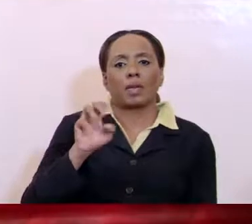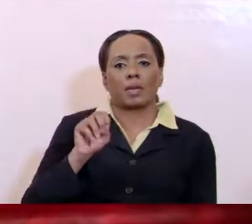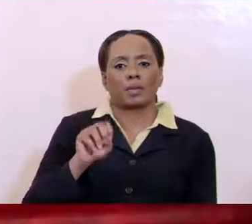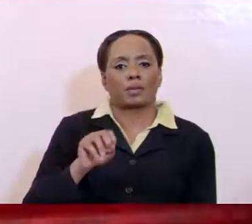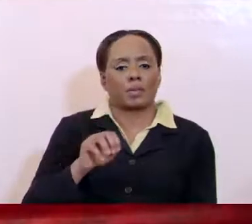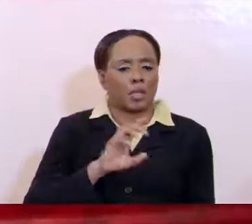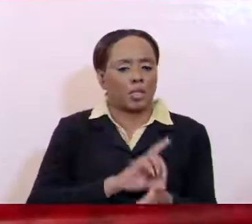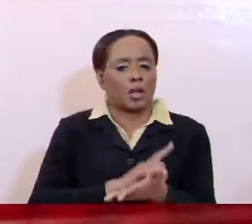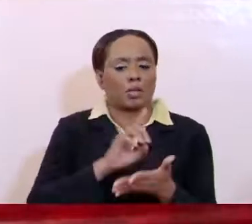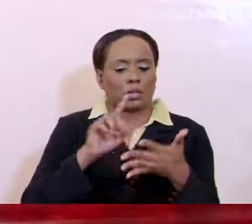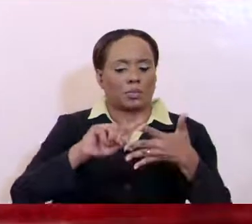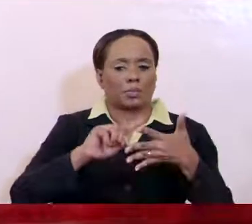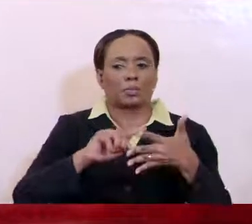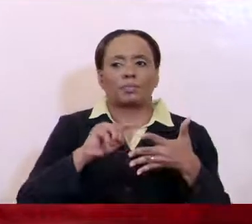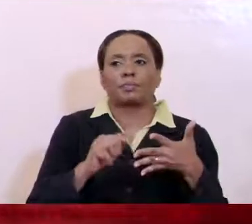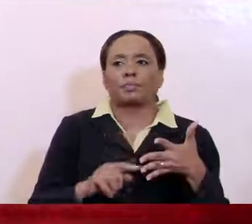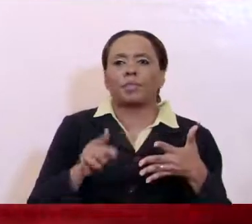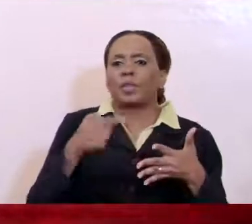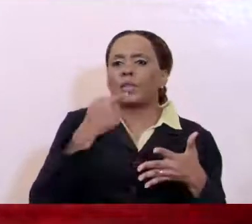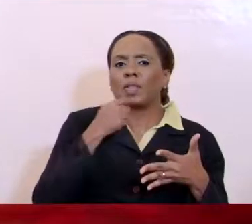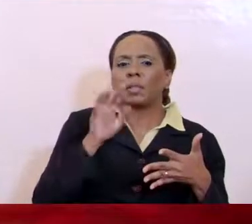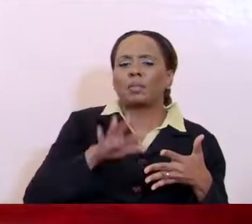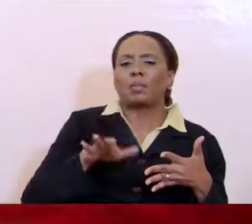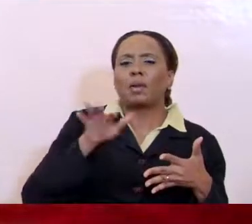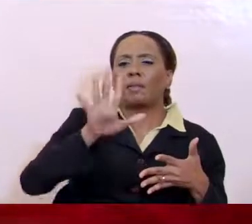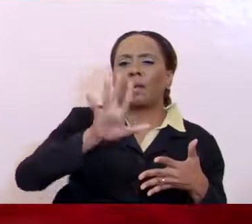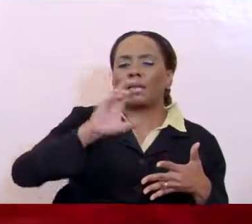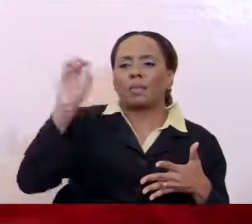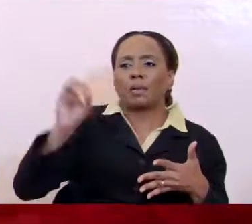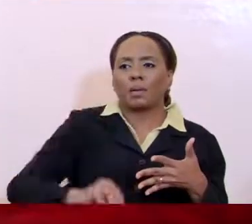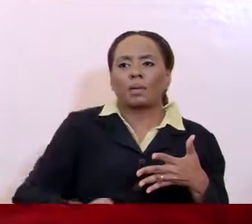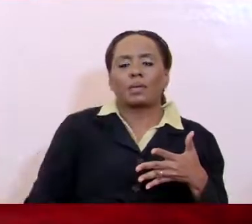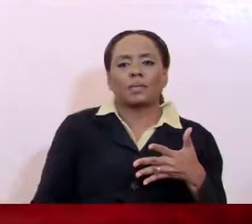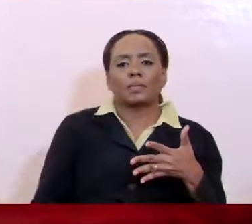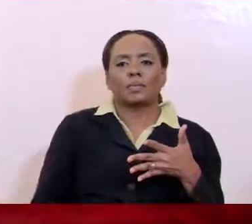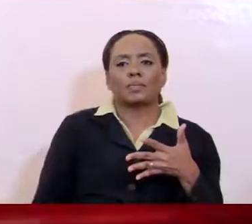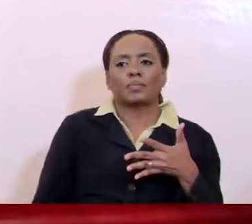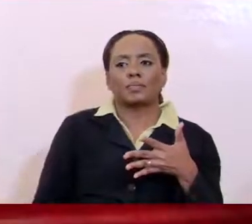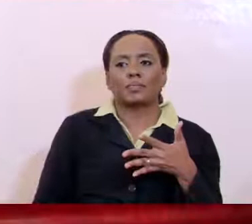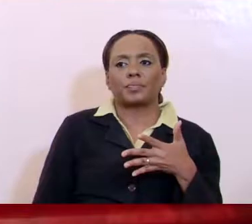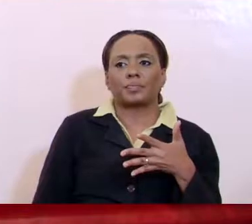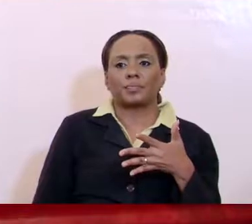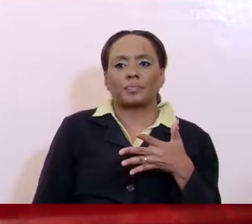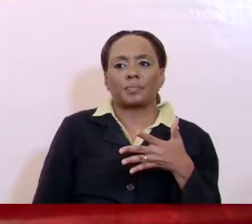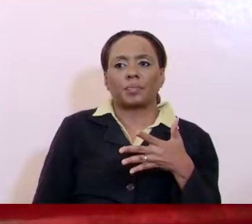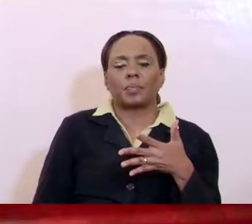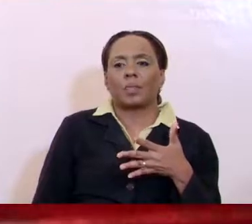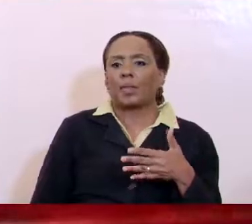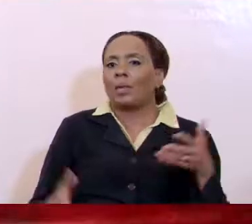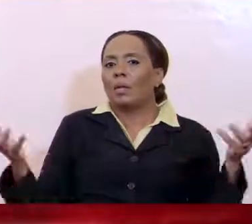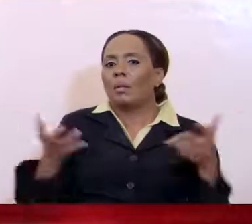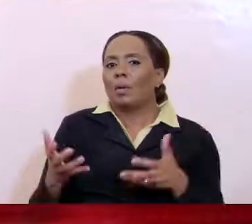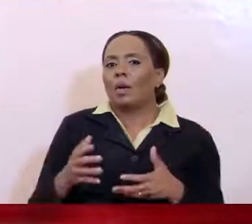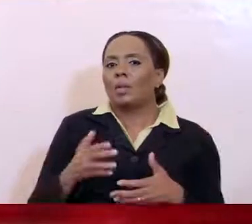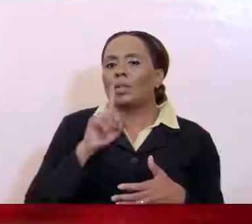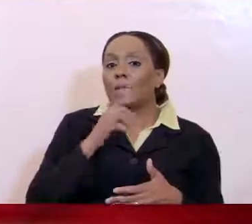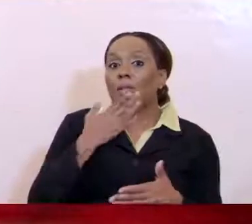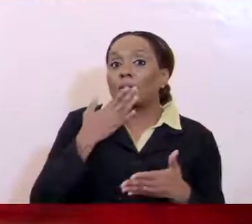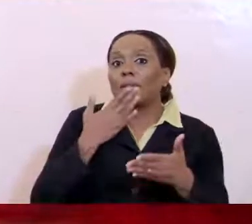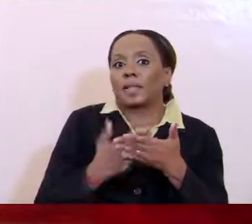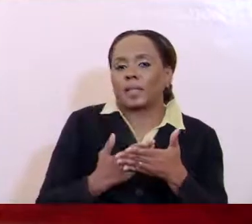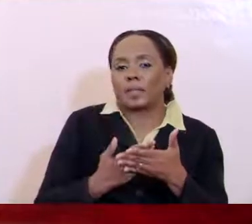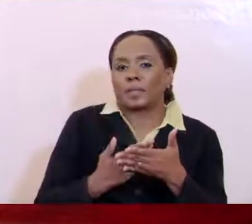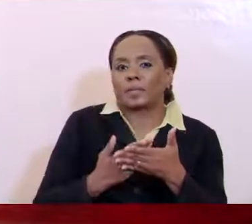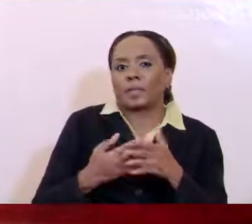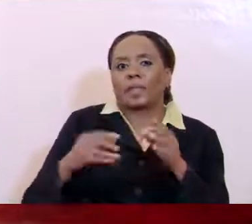rate was an average of 5%. What for the health authorities would be an acceptable positivity rate? Can you bring some